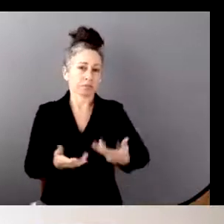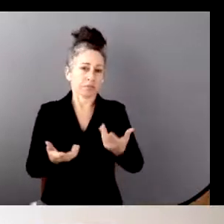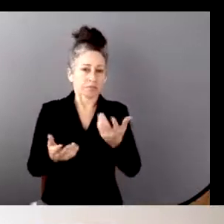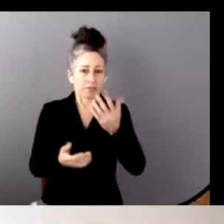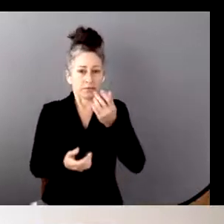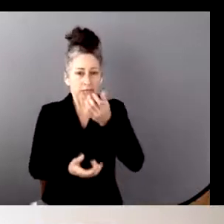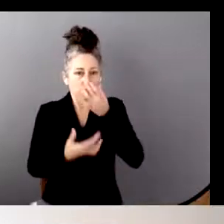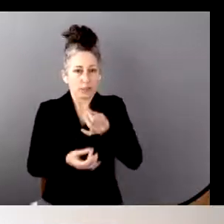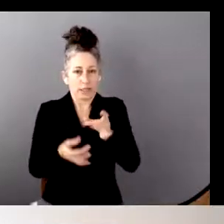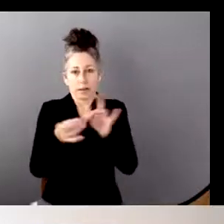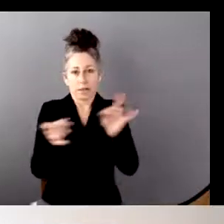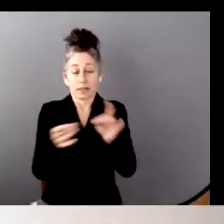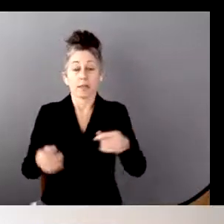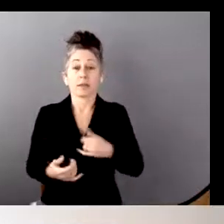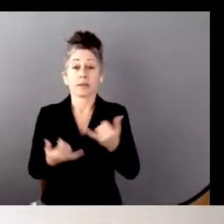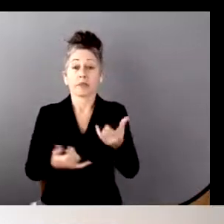away, Shelly.